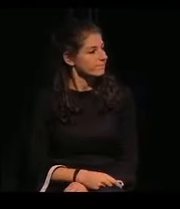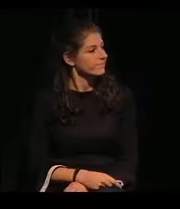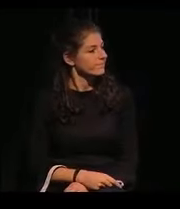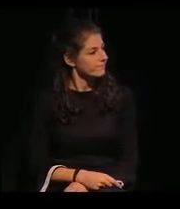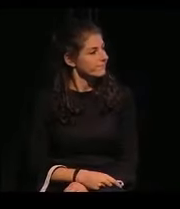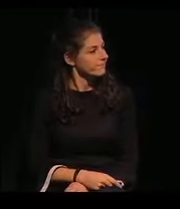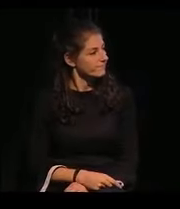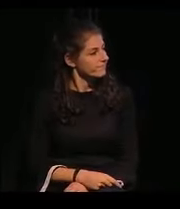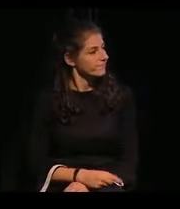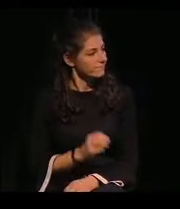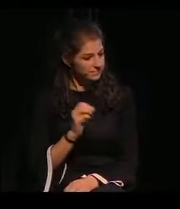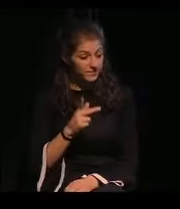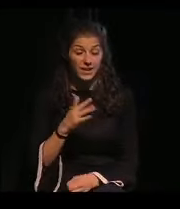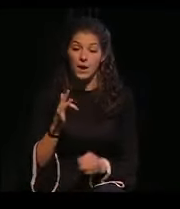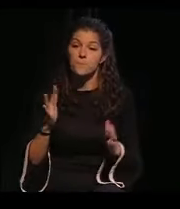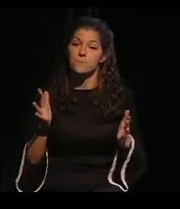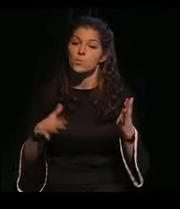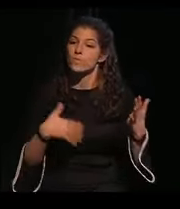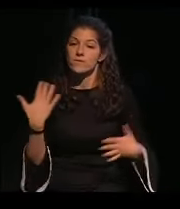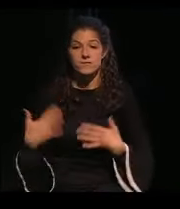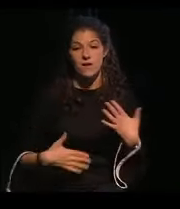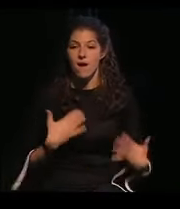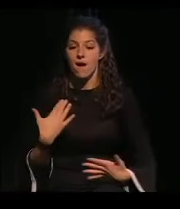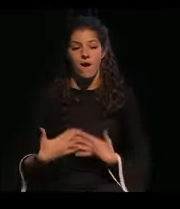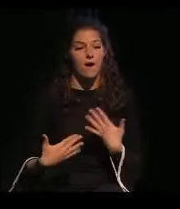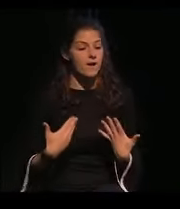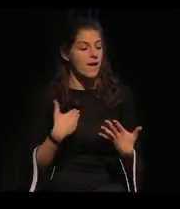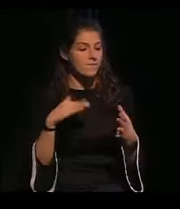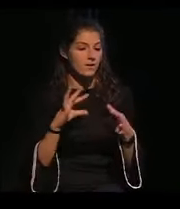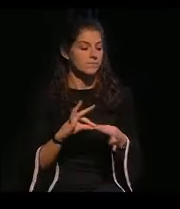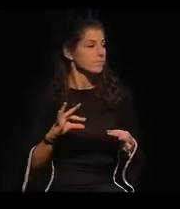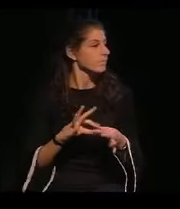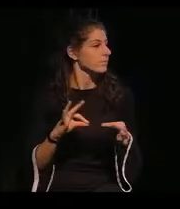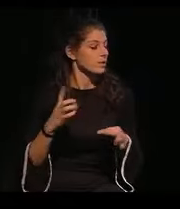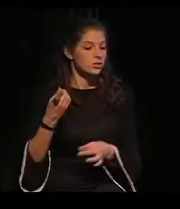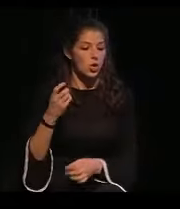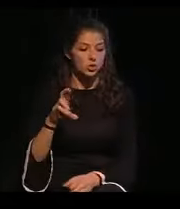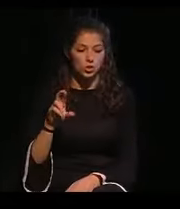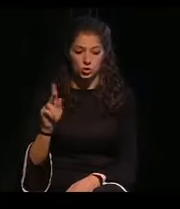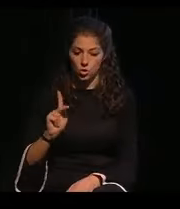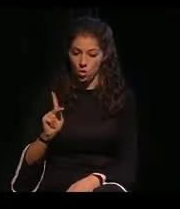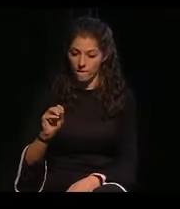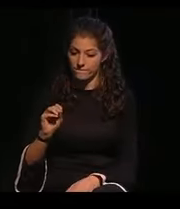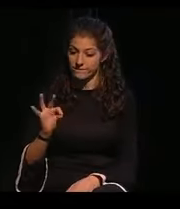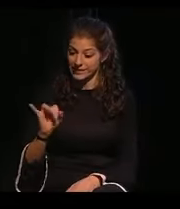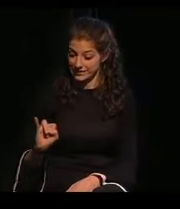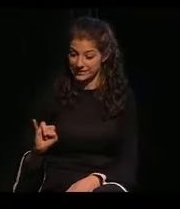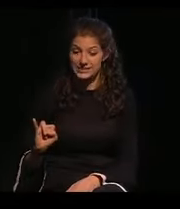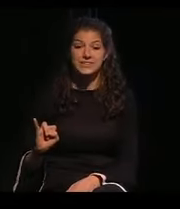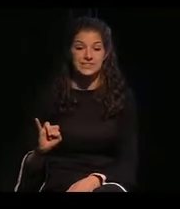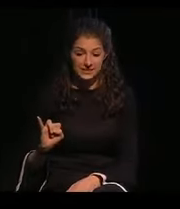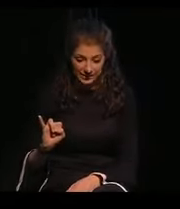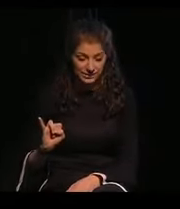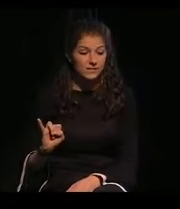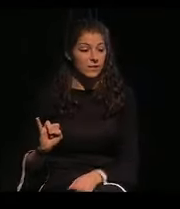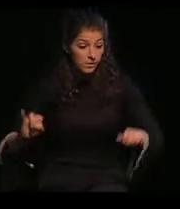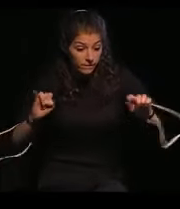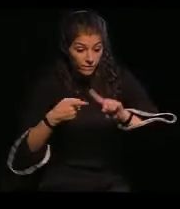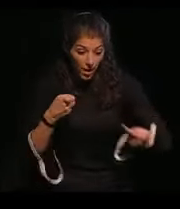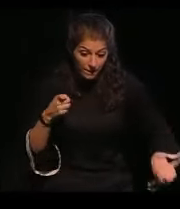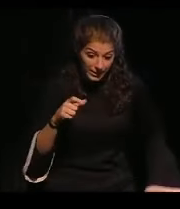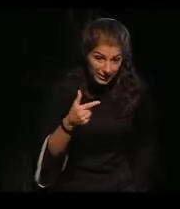Yes. Okay, moving right along, we're going to have remarks from Dr. Kofi Osei-Kusi from